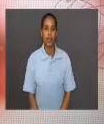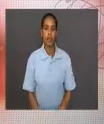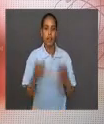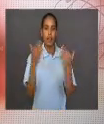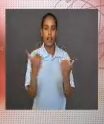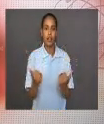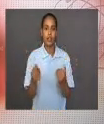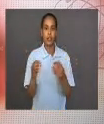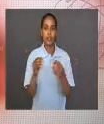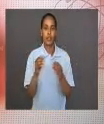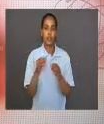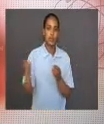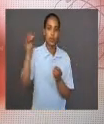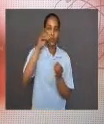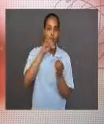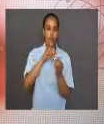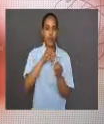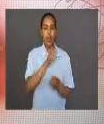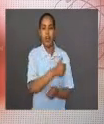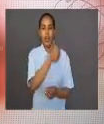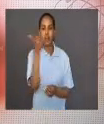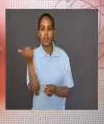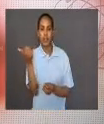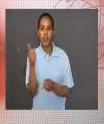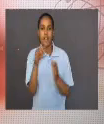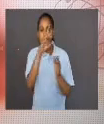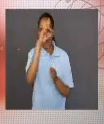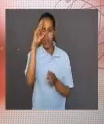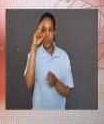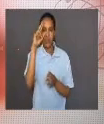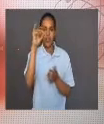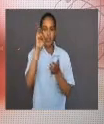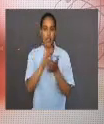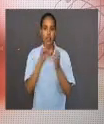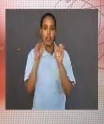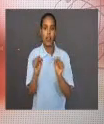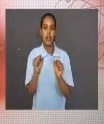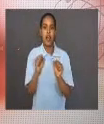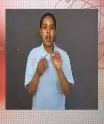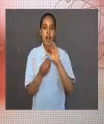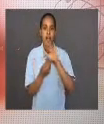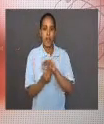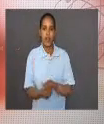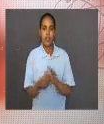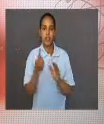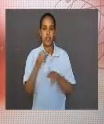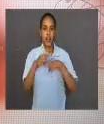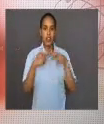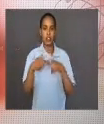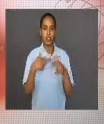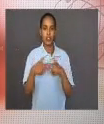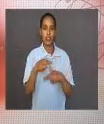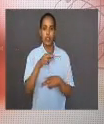Let us move on to another factor that can affect the reaction